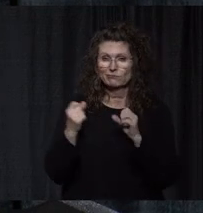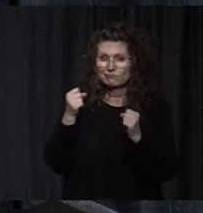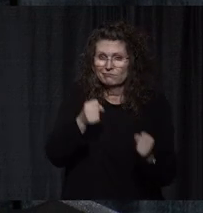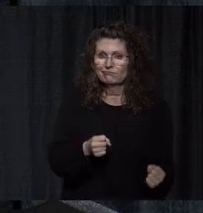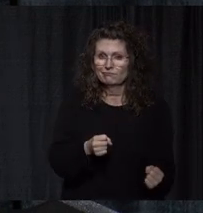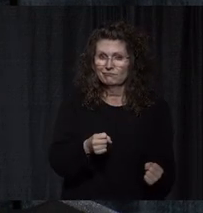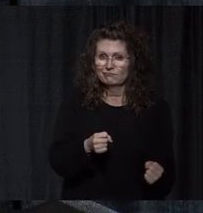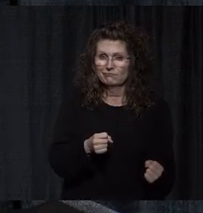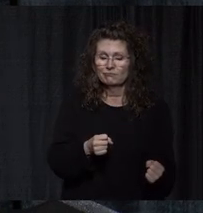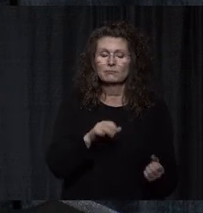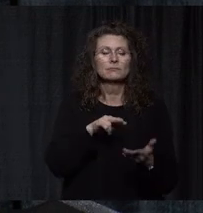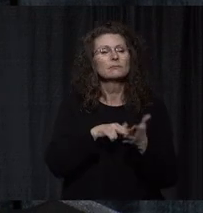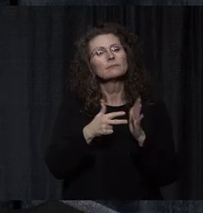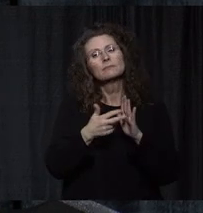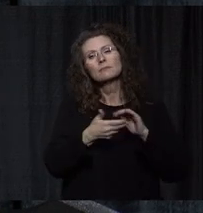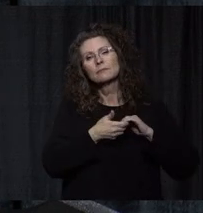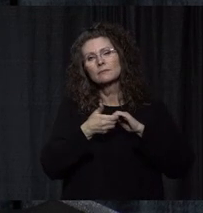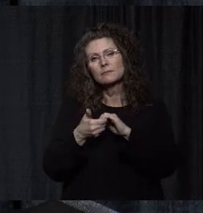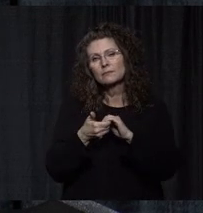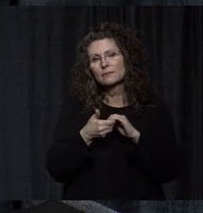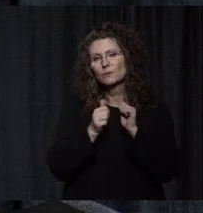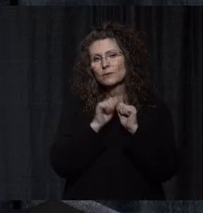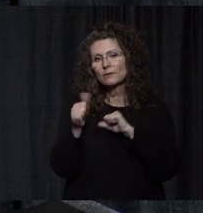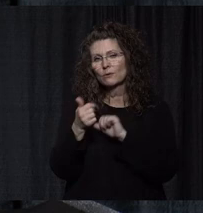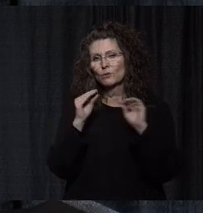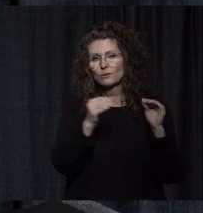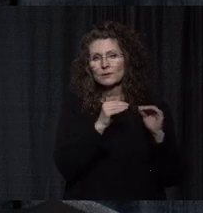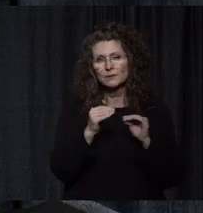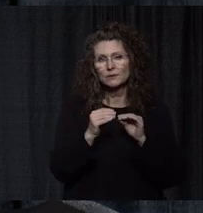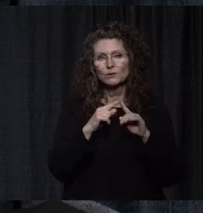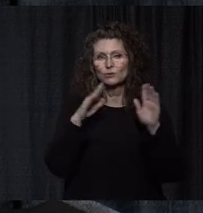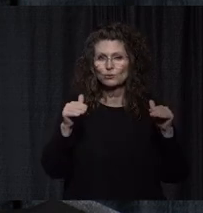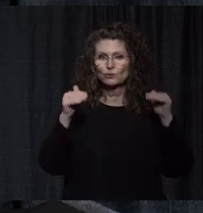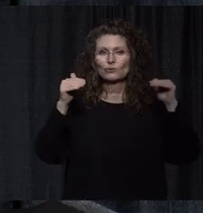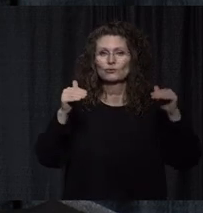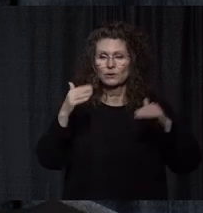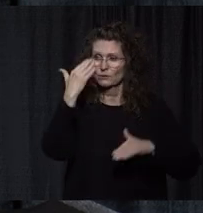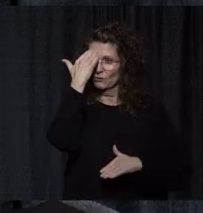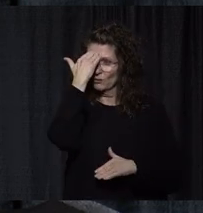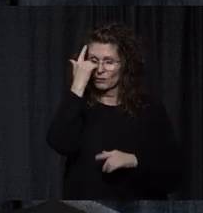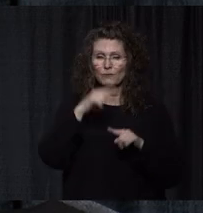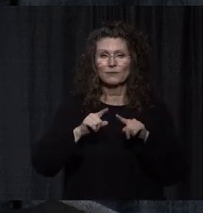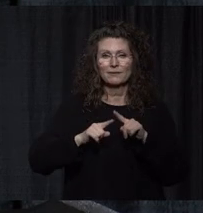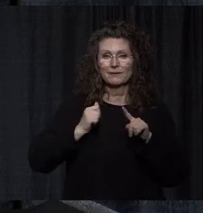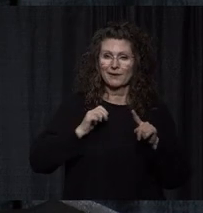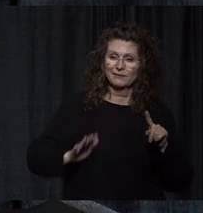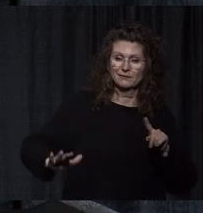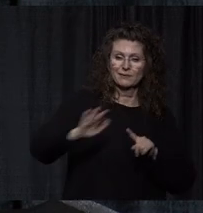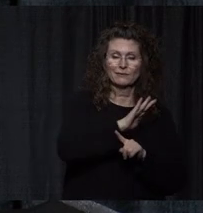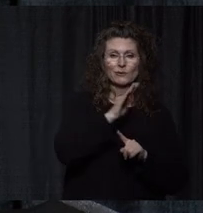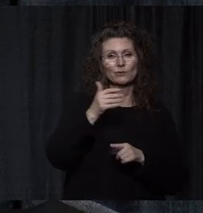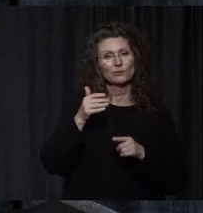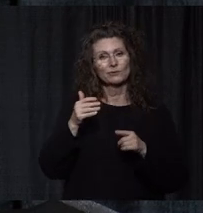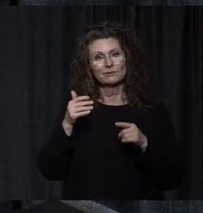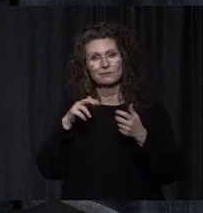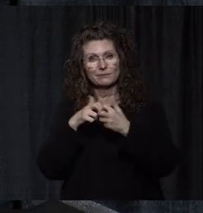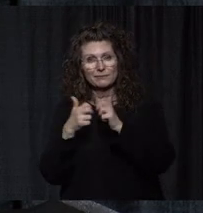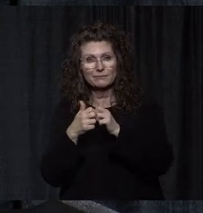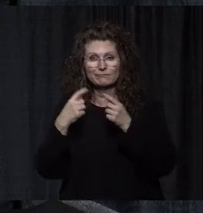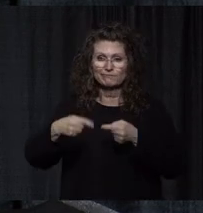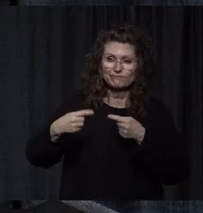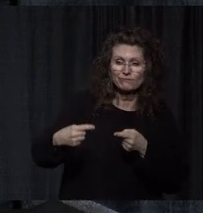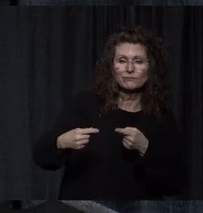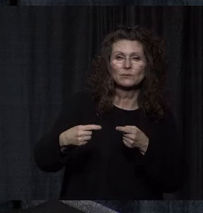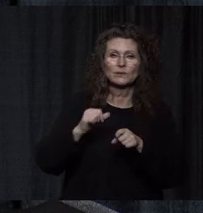means collaborating with other organizations to raise awareness on national issues and push change forward. It means working